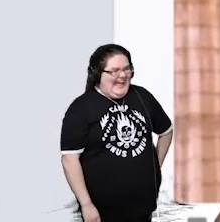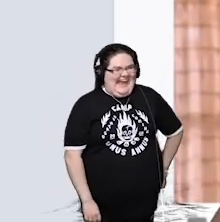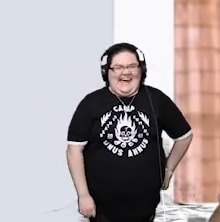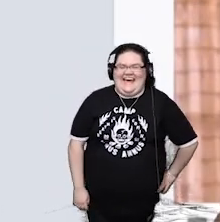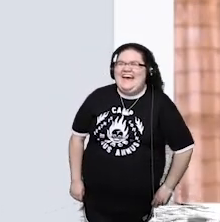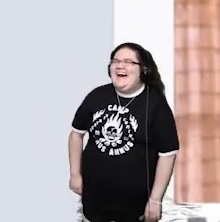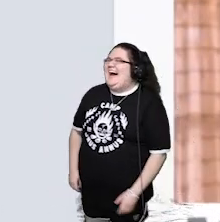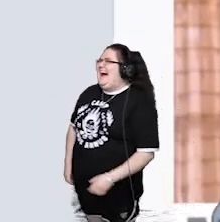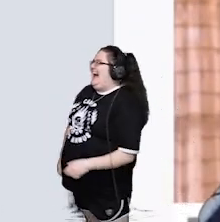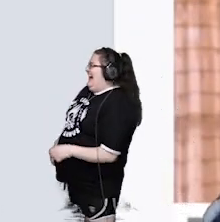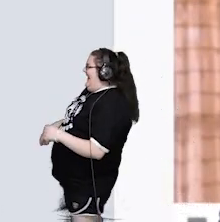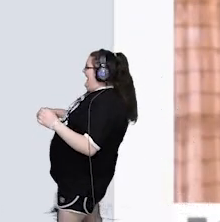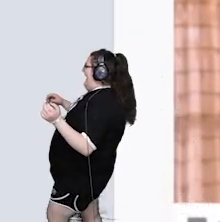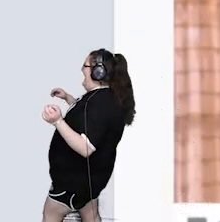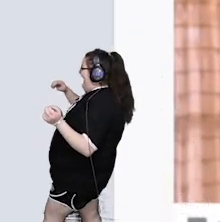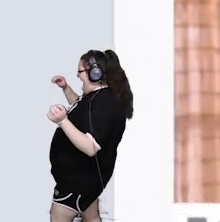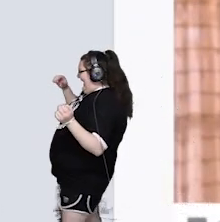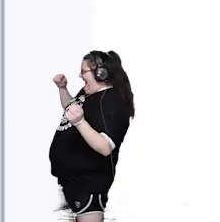Guys.